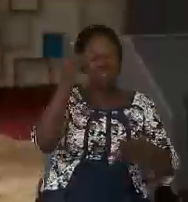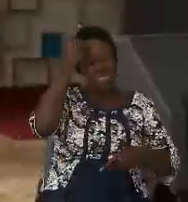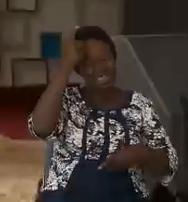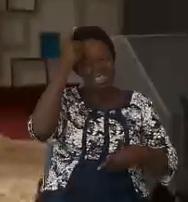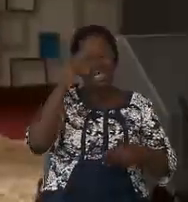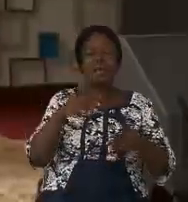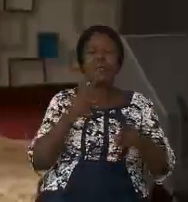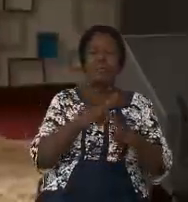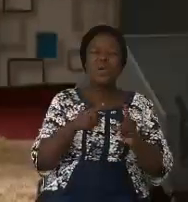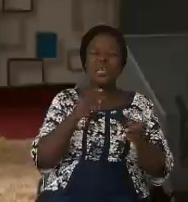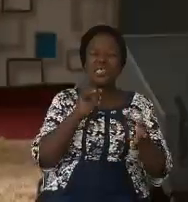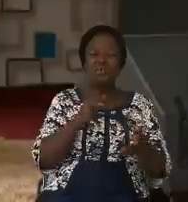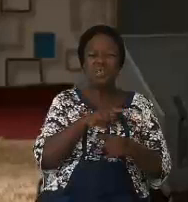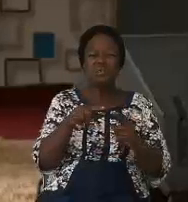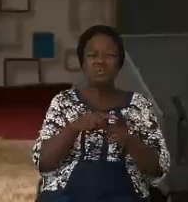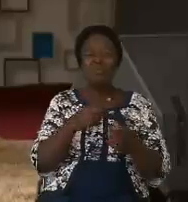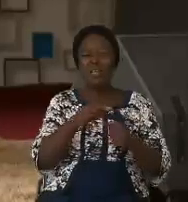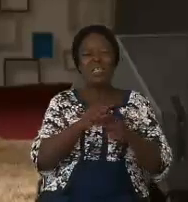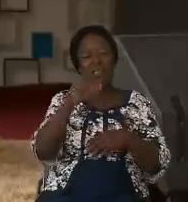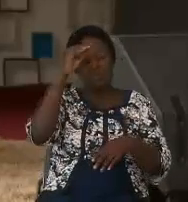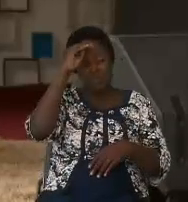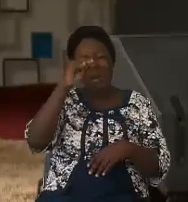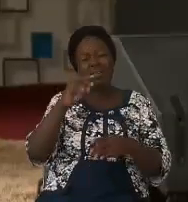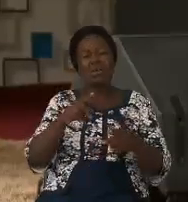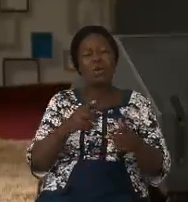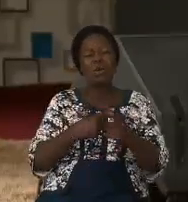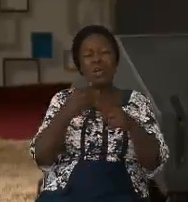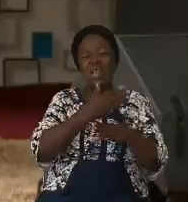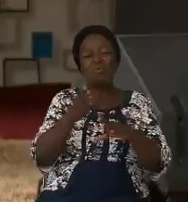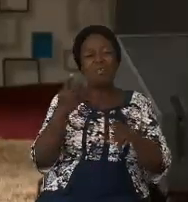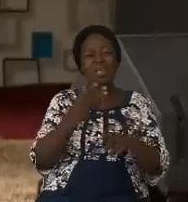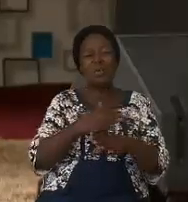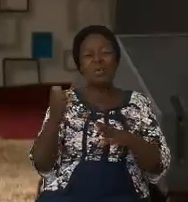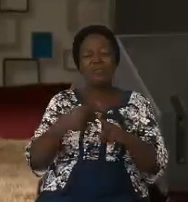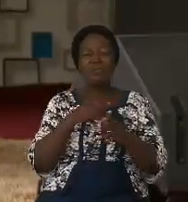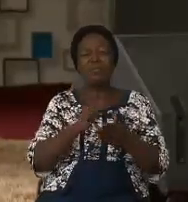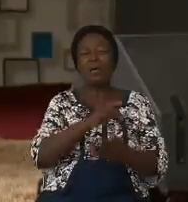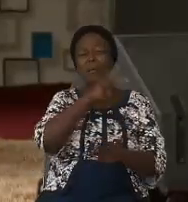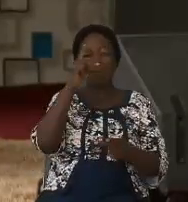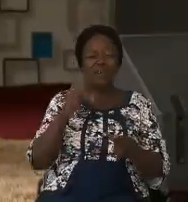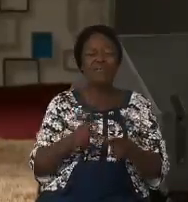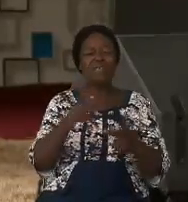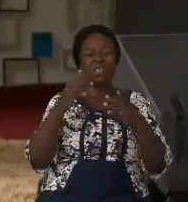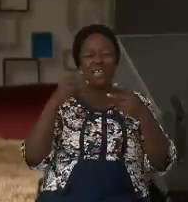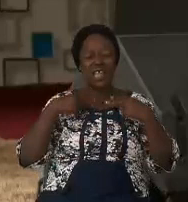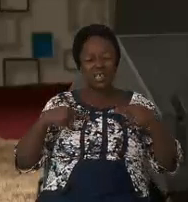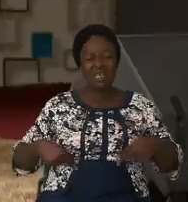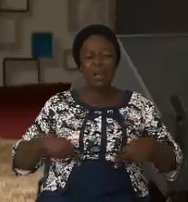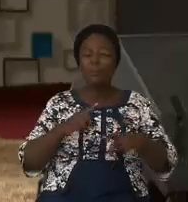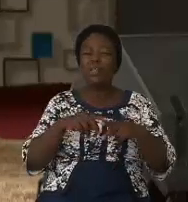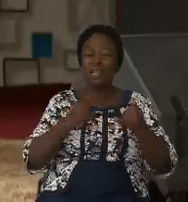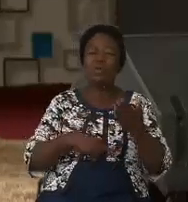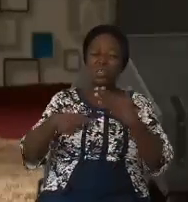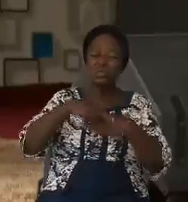no disease, but then man ran away from that perfect health. Now we're returned to